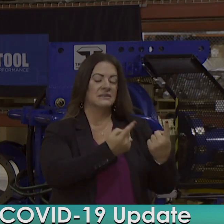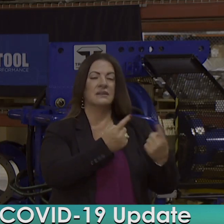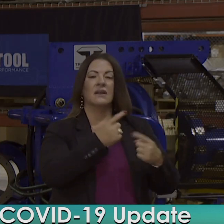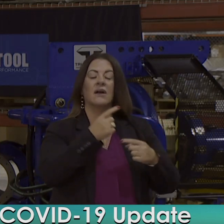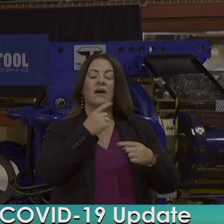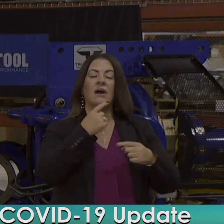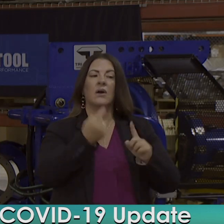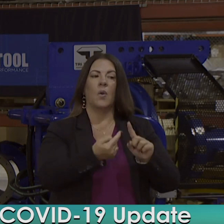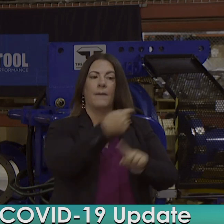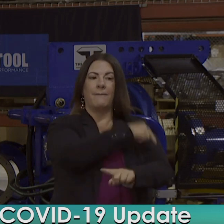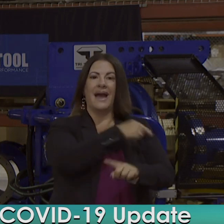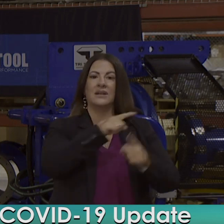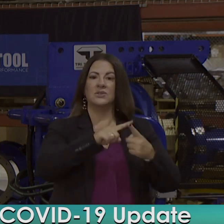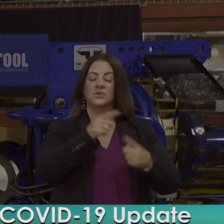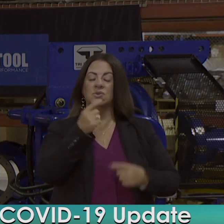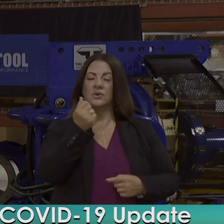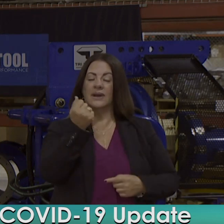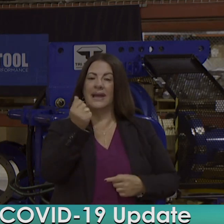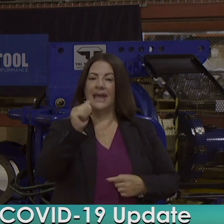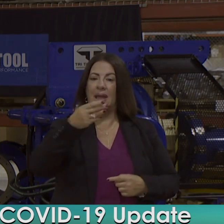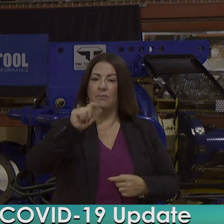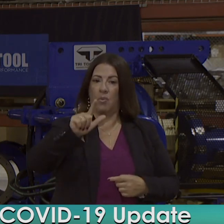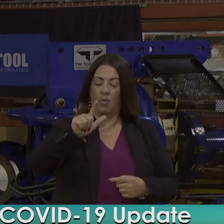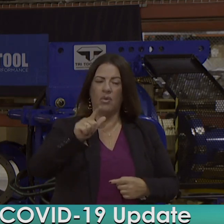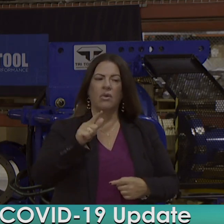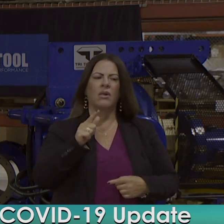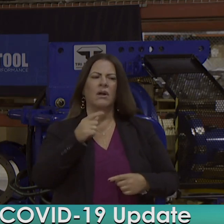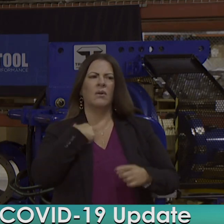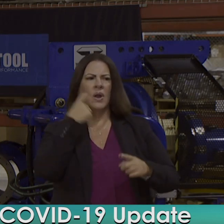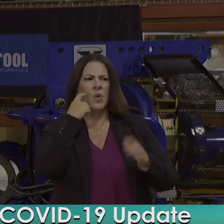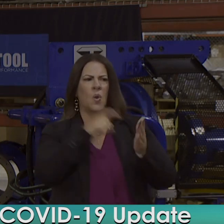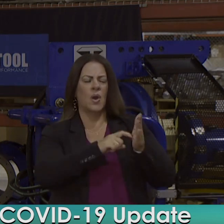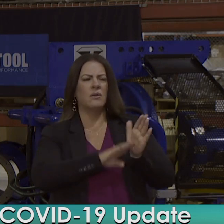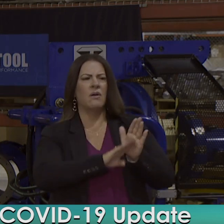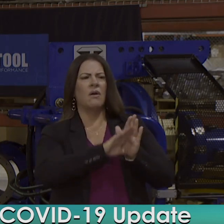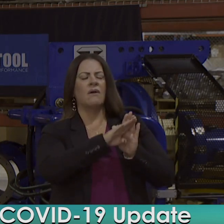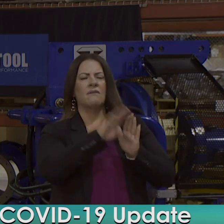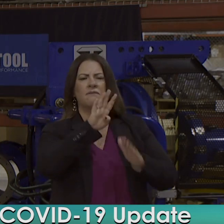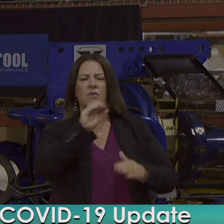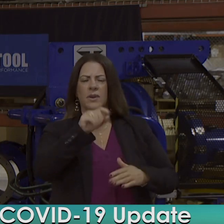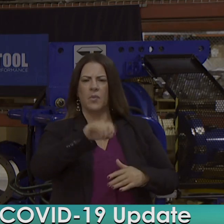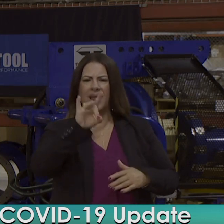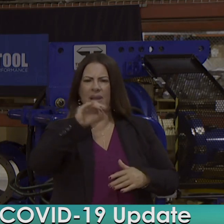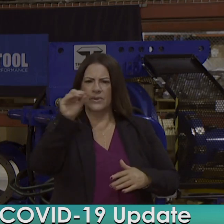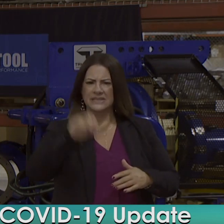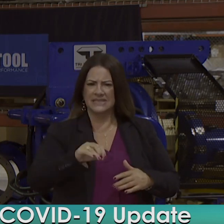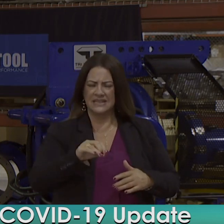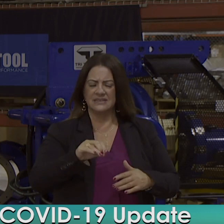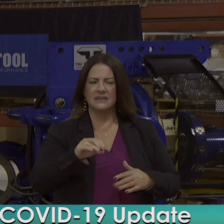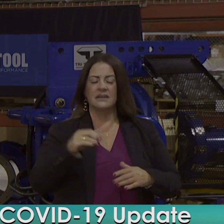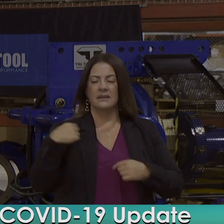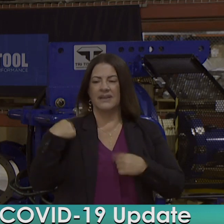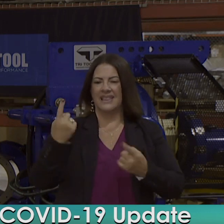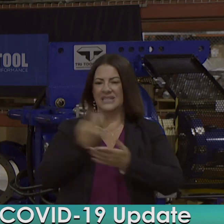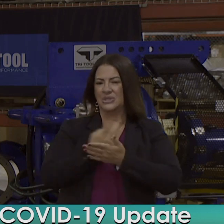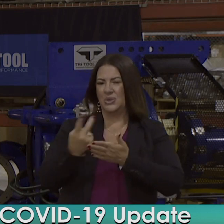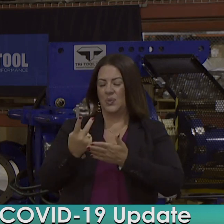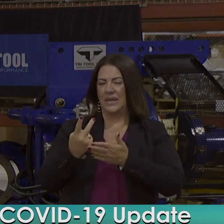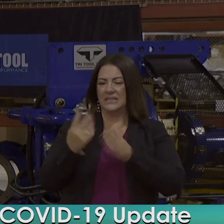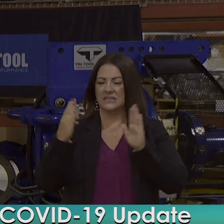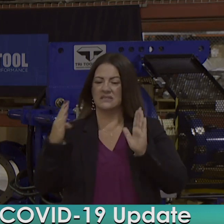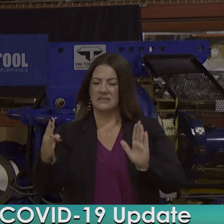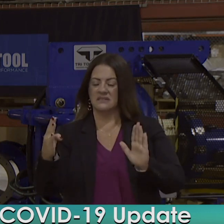the positivity rate, we had spiked at 40.8%. Last 14-day cohort